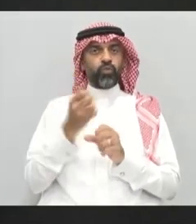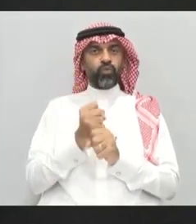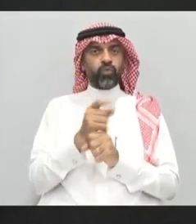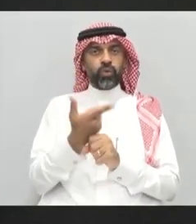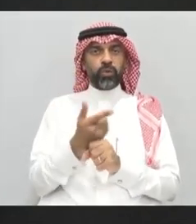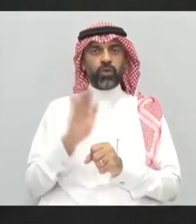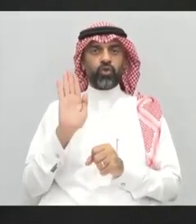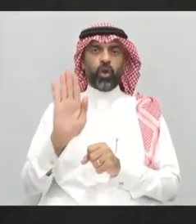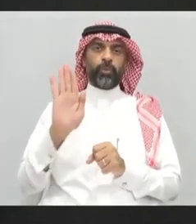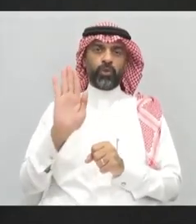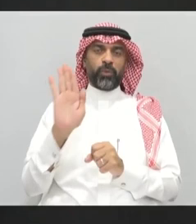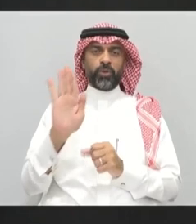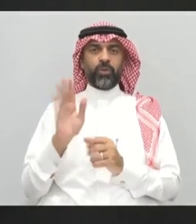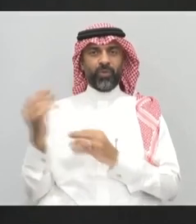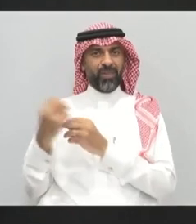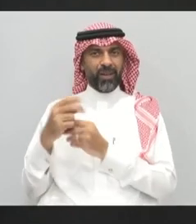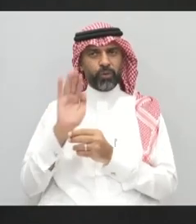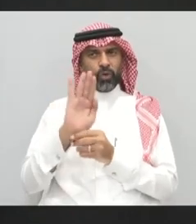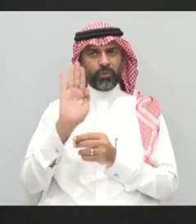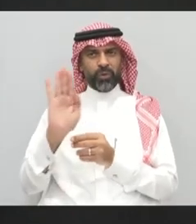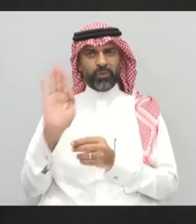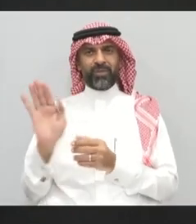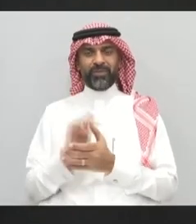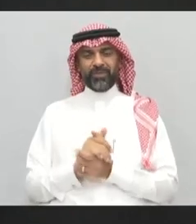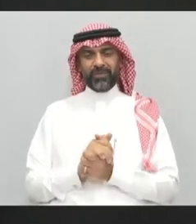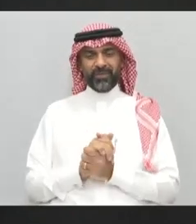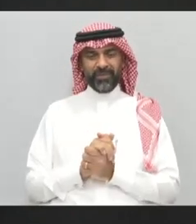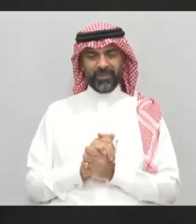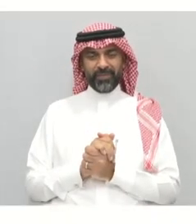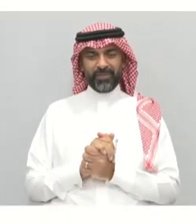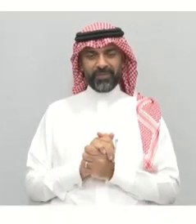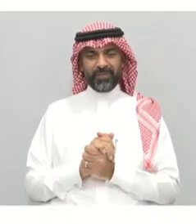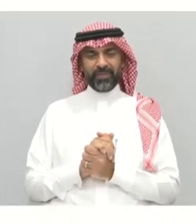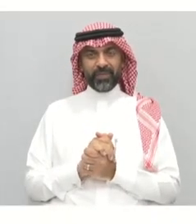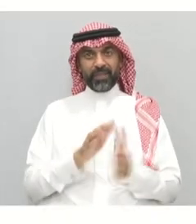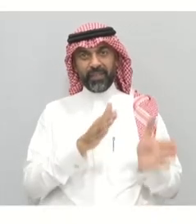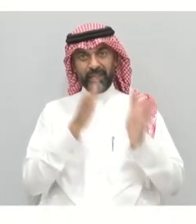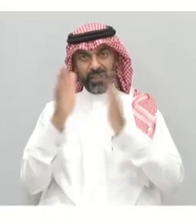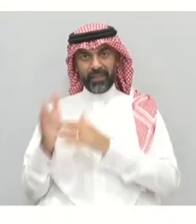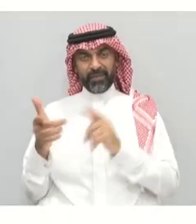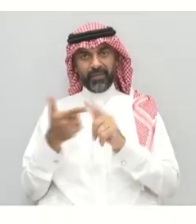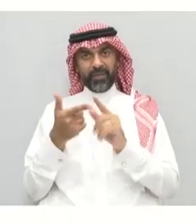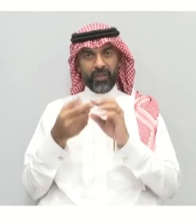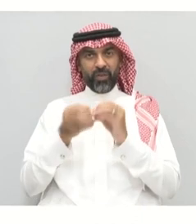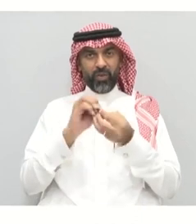Stop, very good. Stop, stop, stop. That's good. Okay, let's go to the next color.